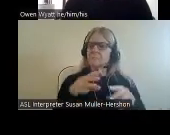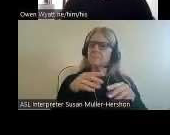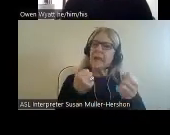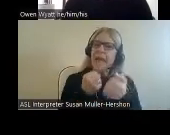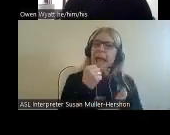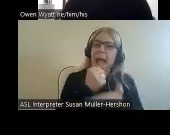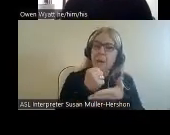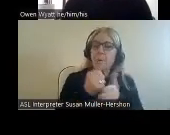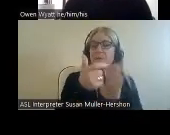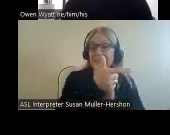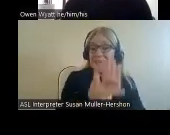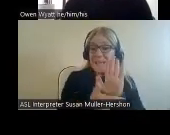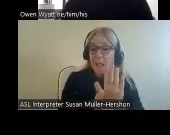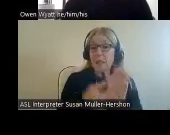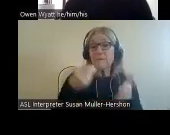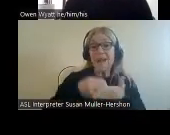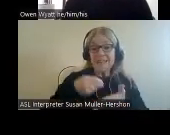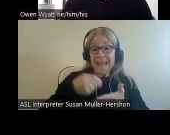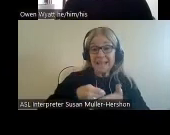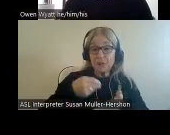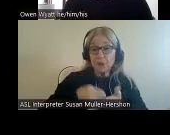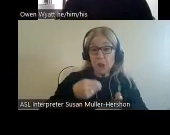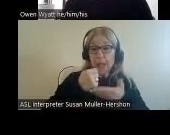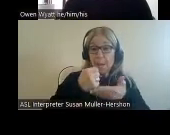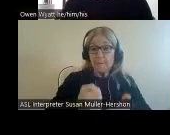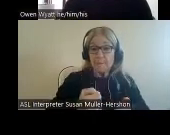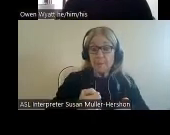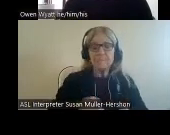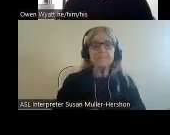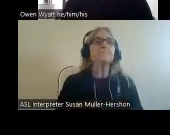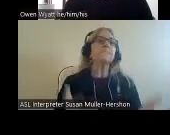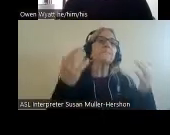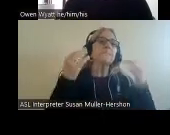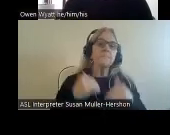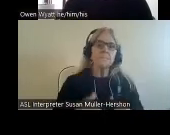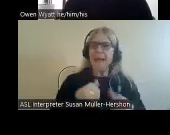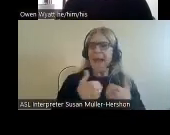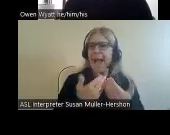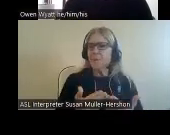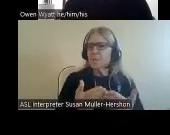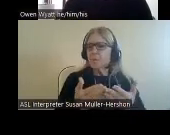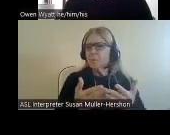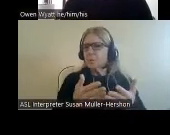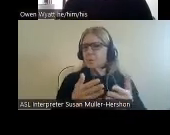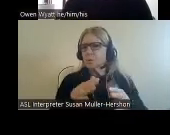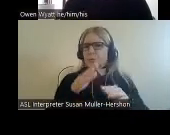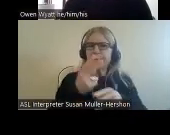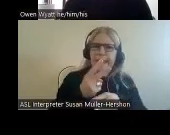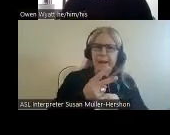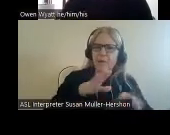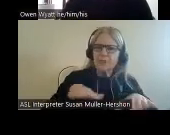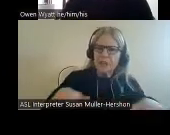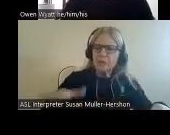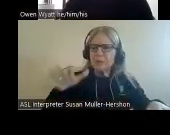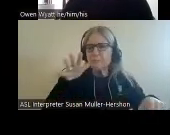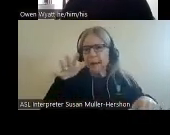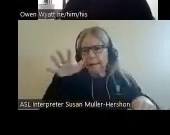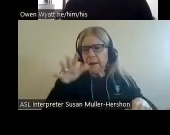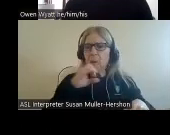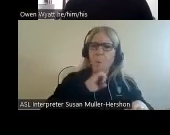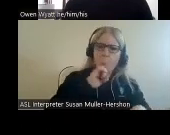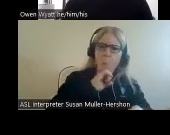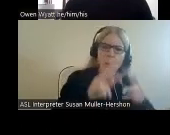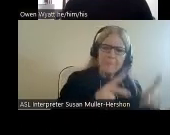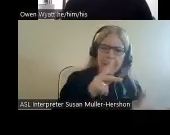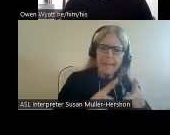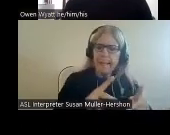legal or financial assistance. We can help with parenting or elder care concerns, including assistance